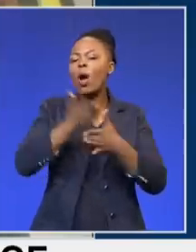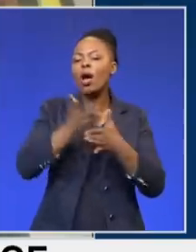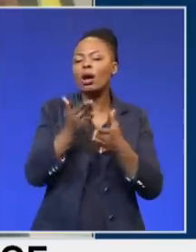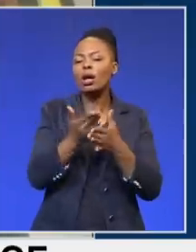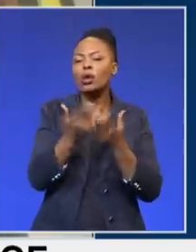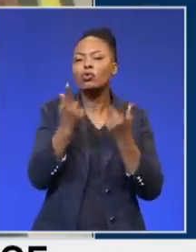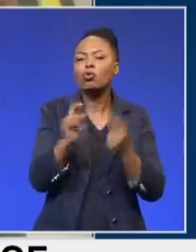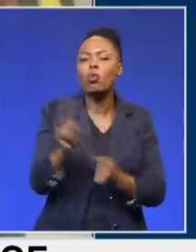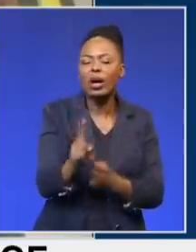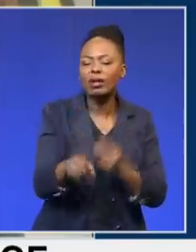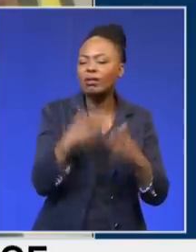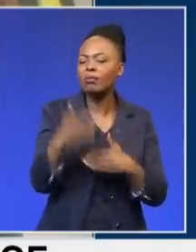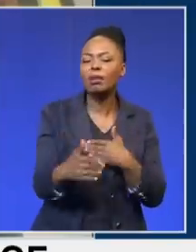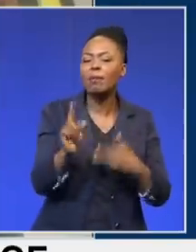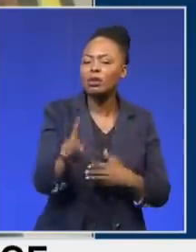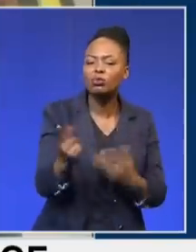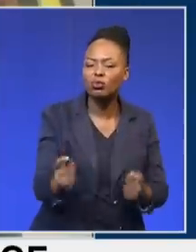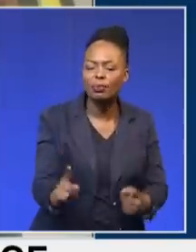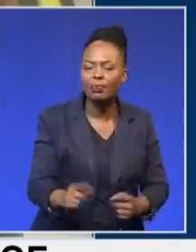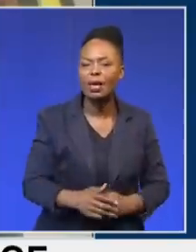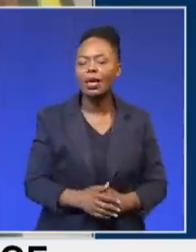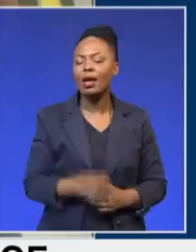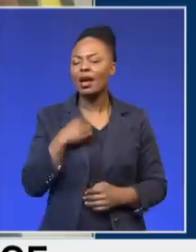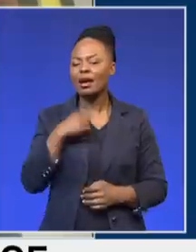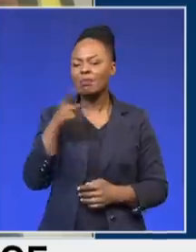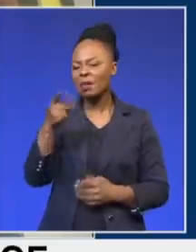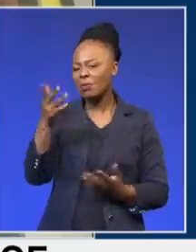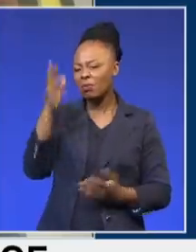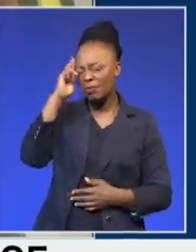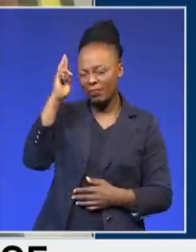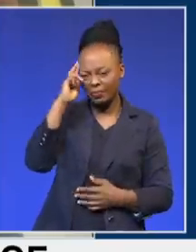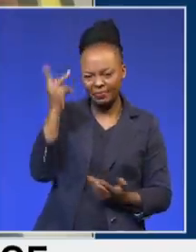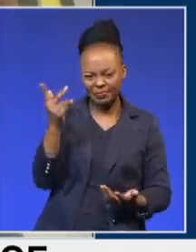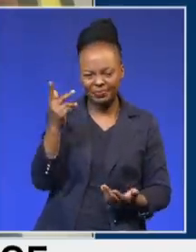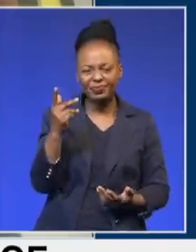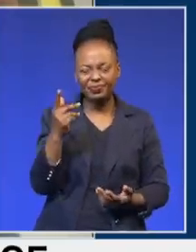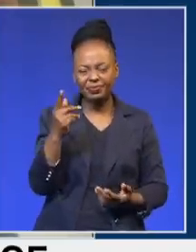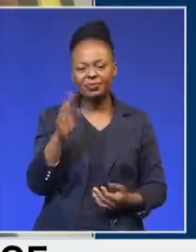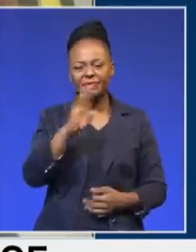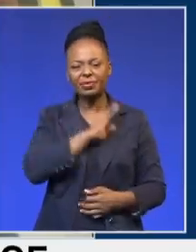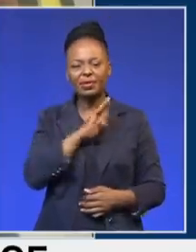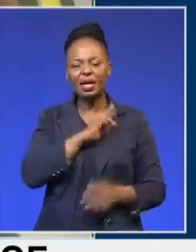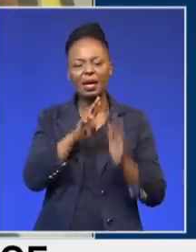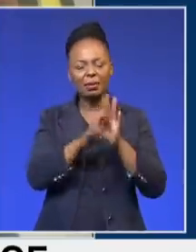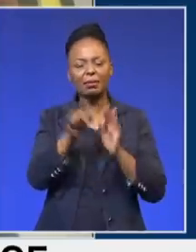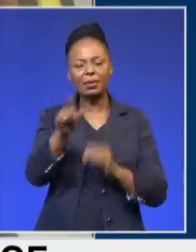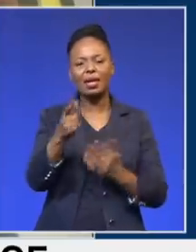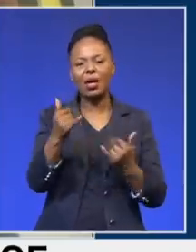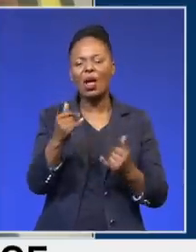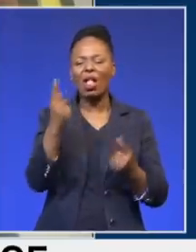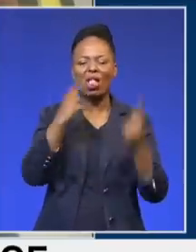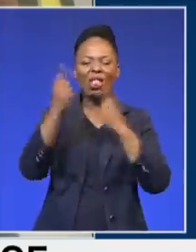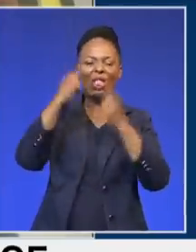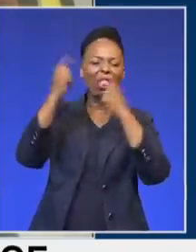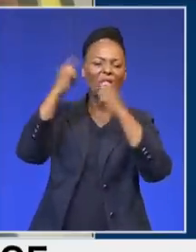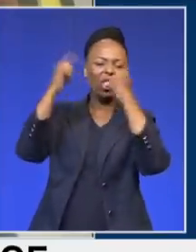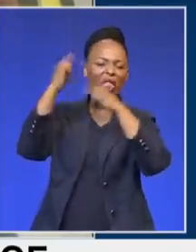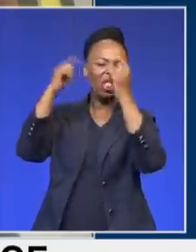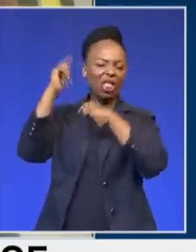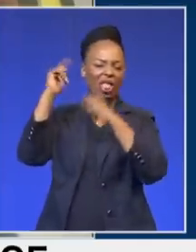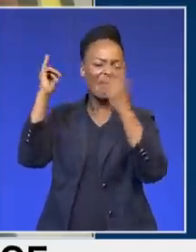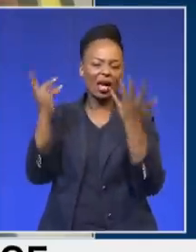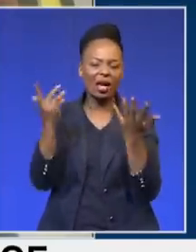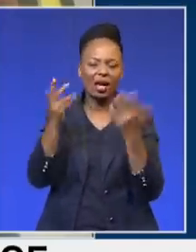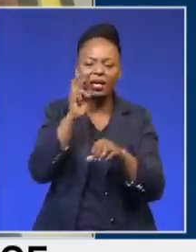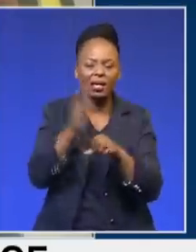if you recall at the time of the vessel docking, there were issues, there were many allegations that flew around. So we needed to